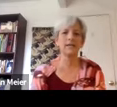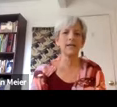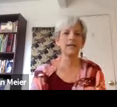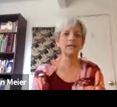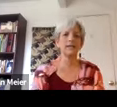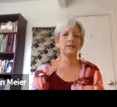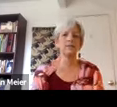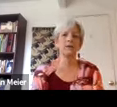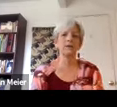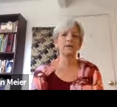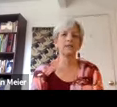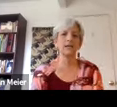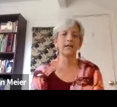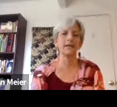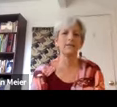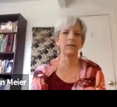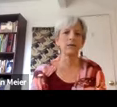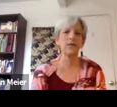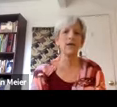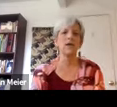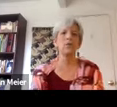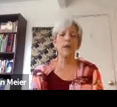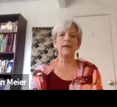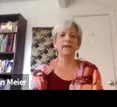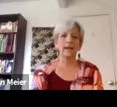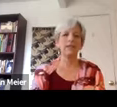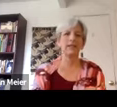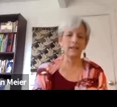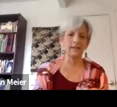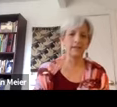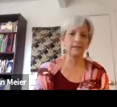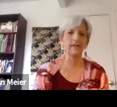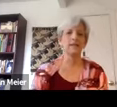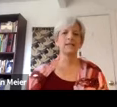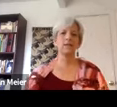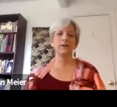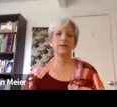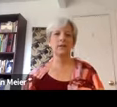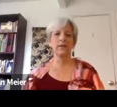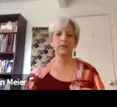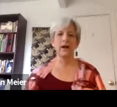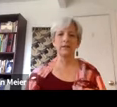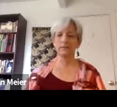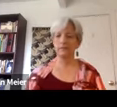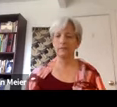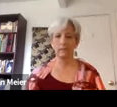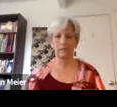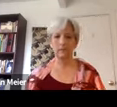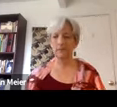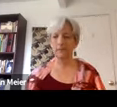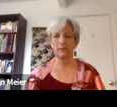odds of taking custody from mothers alleging any kind of abuse when they allege alienation as compared to when they do not.